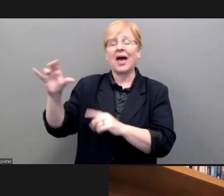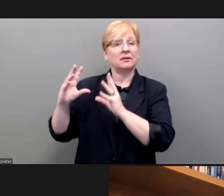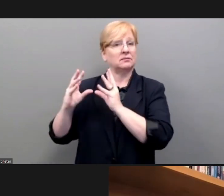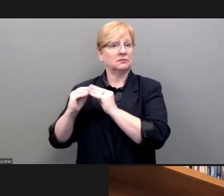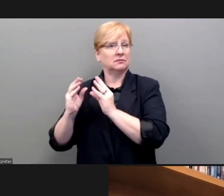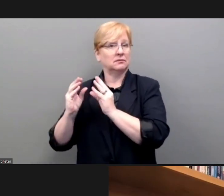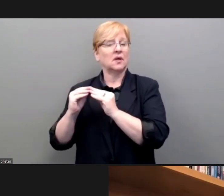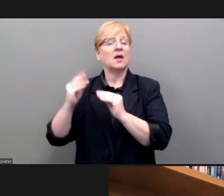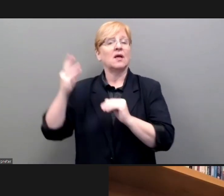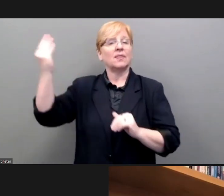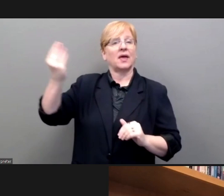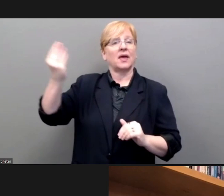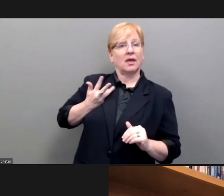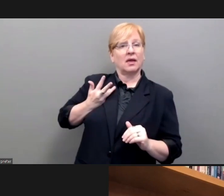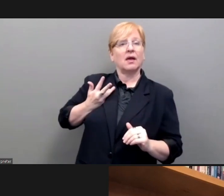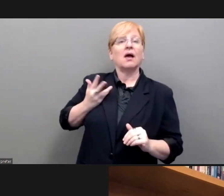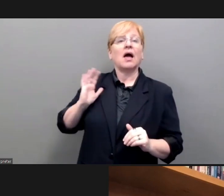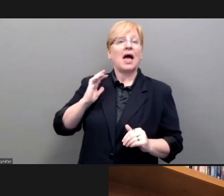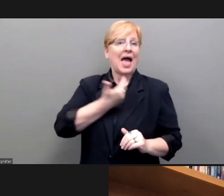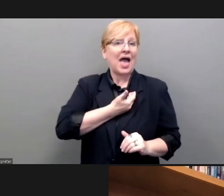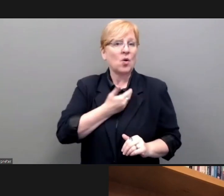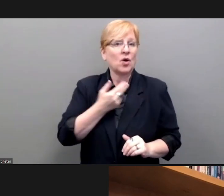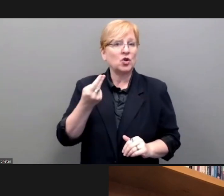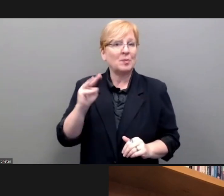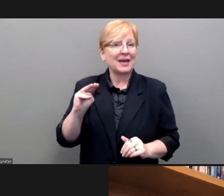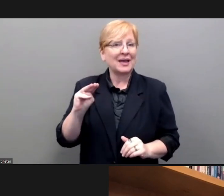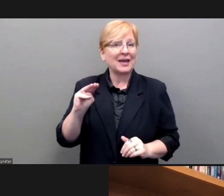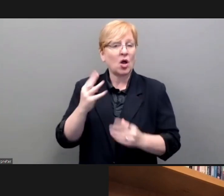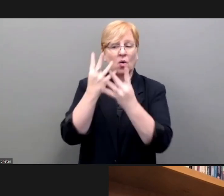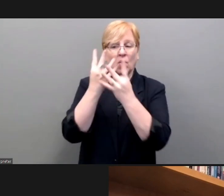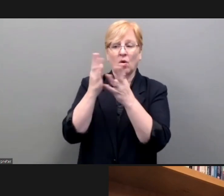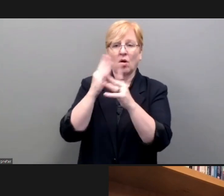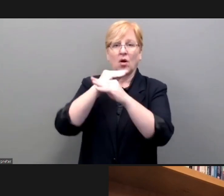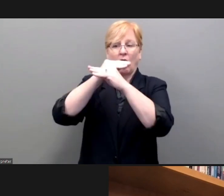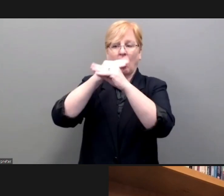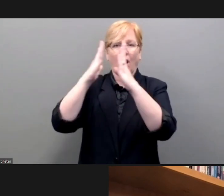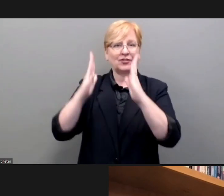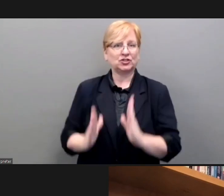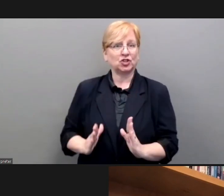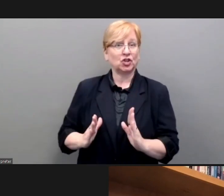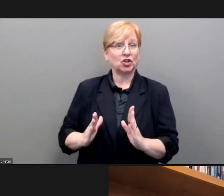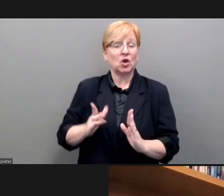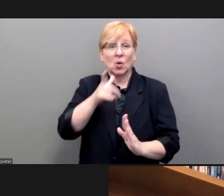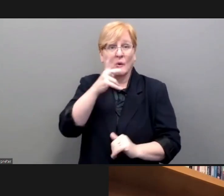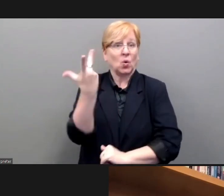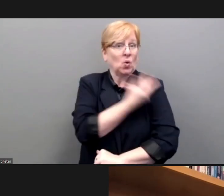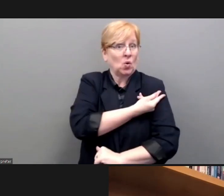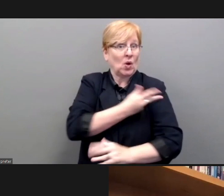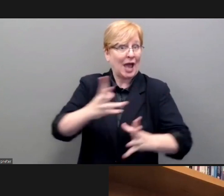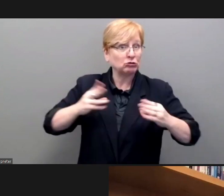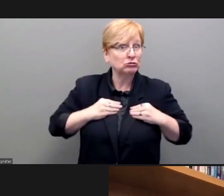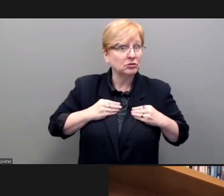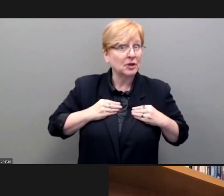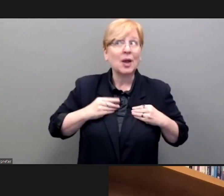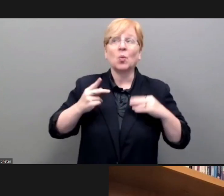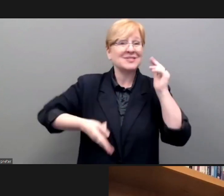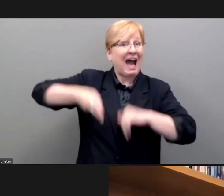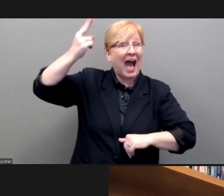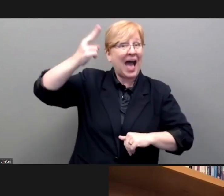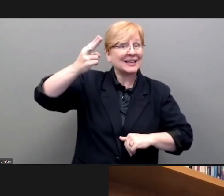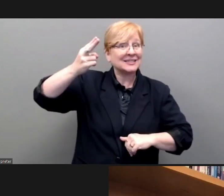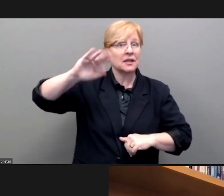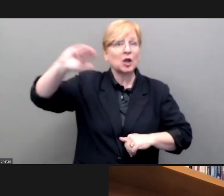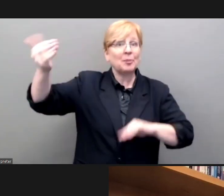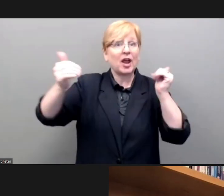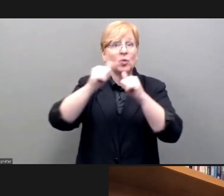New Mexico corrections vaccination rates were highest in the country. So that's remarkable, and we want to make sure